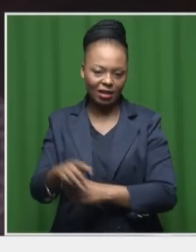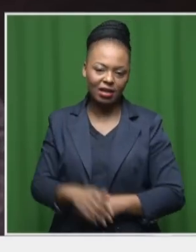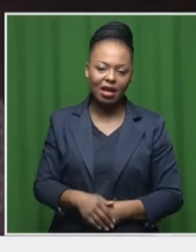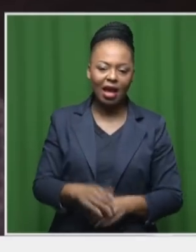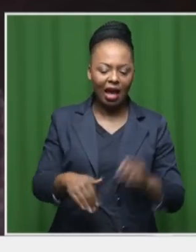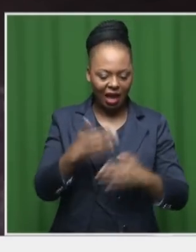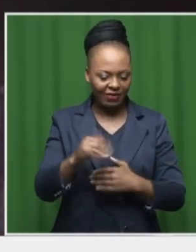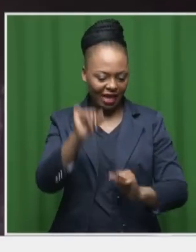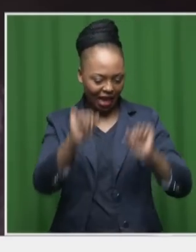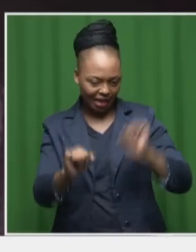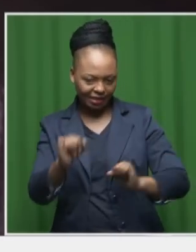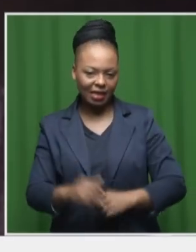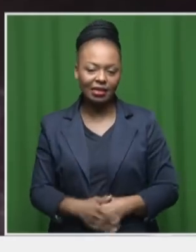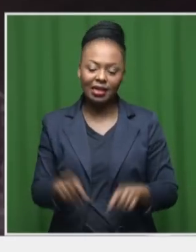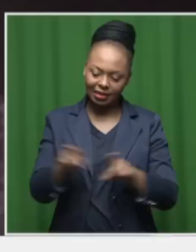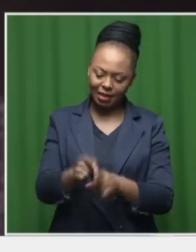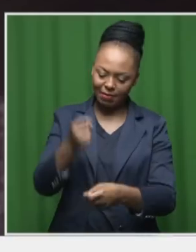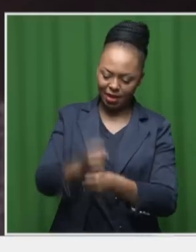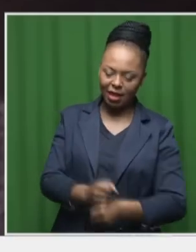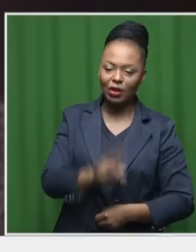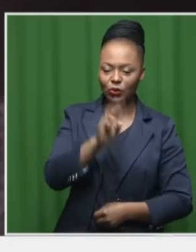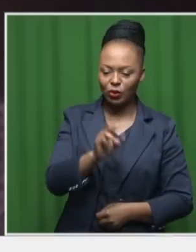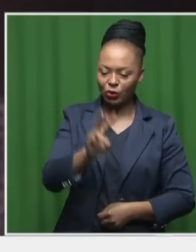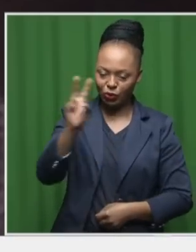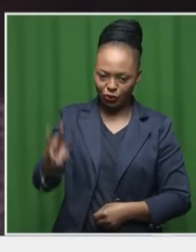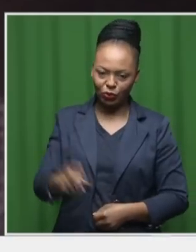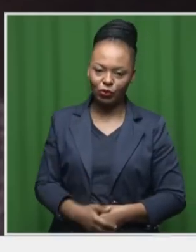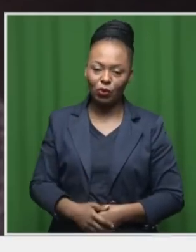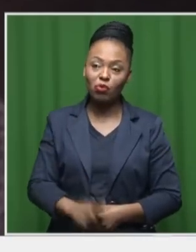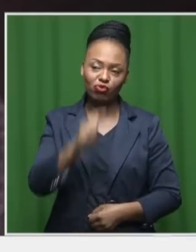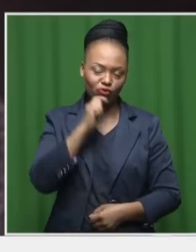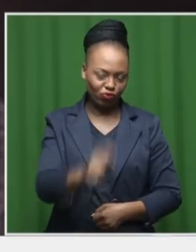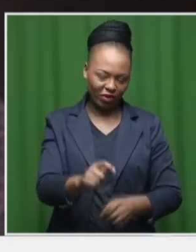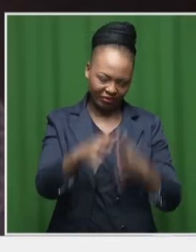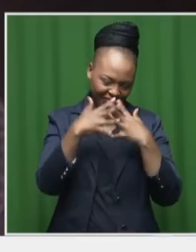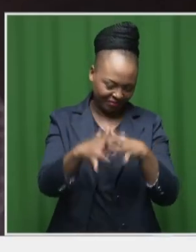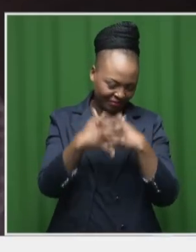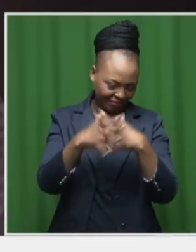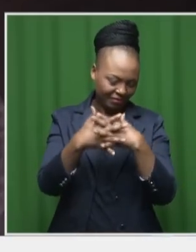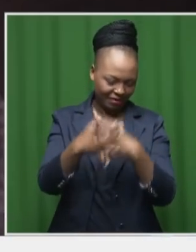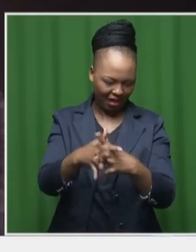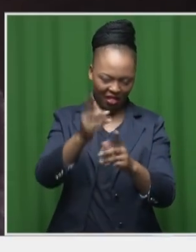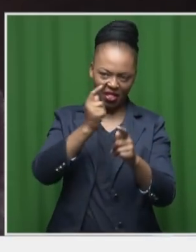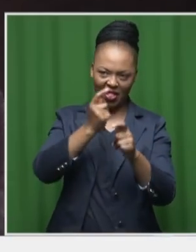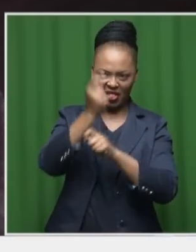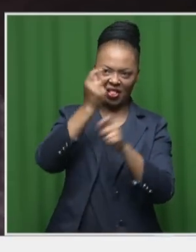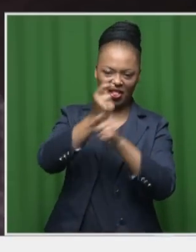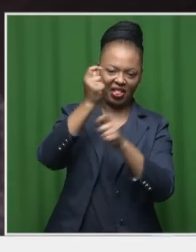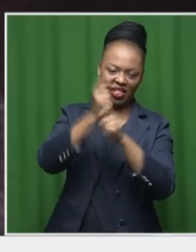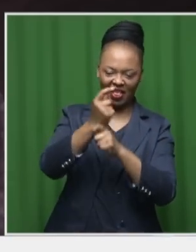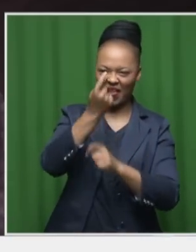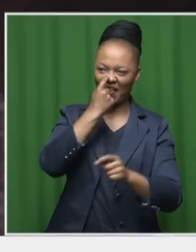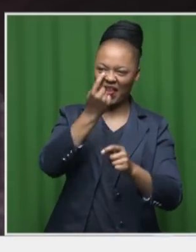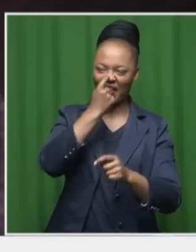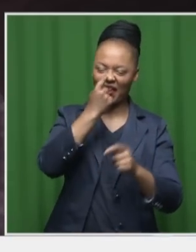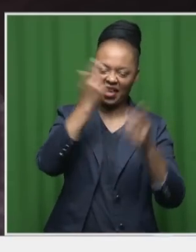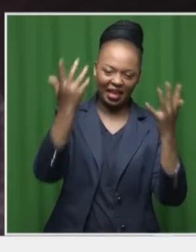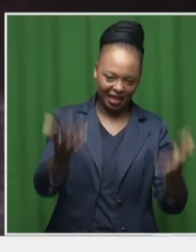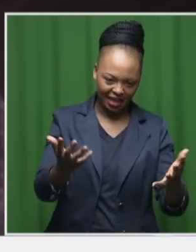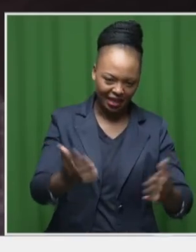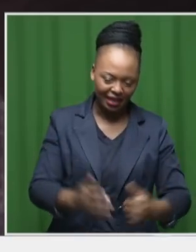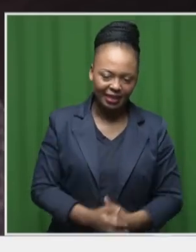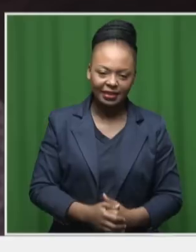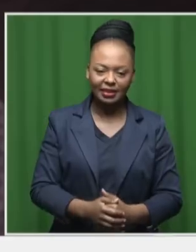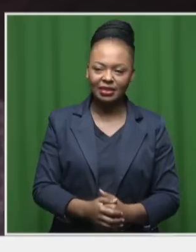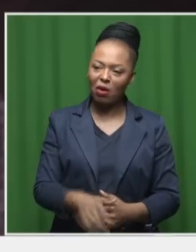in 2022, and we have deepened the Gwara situation. It's all in front of us. It's not some own goals, it's